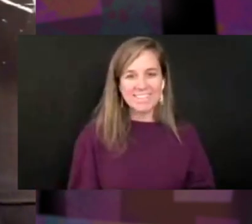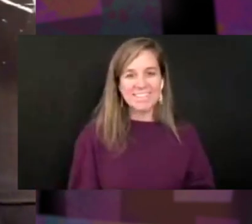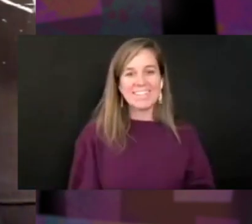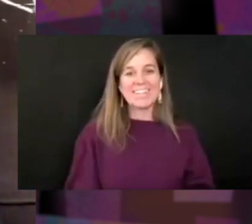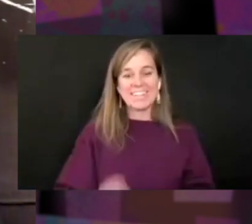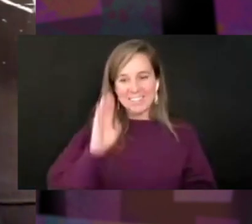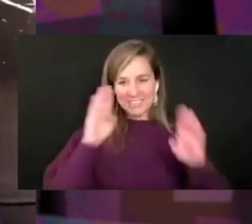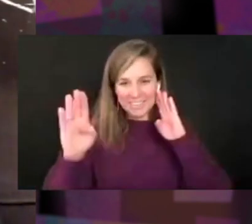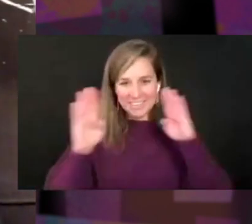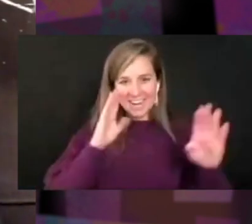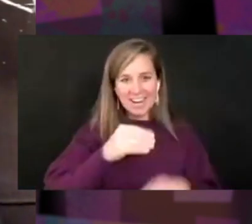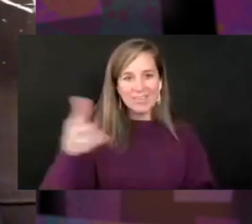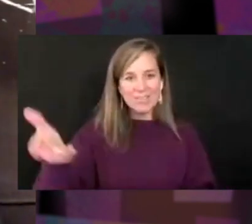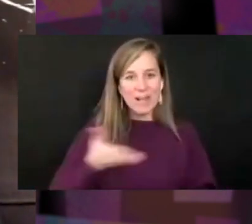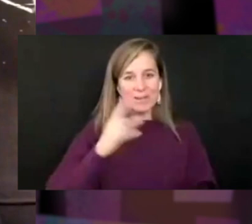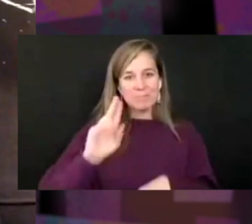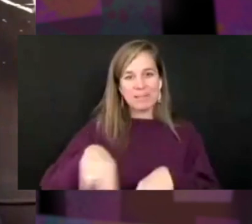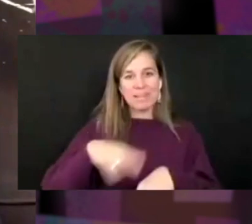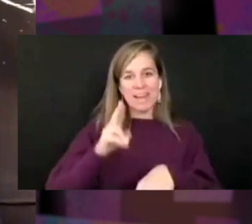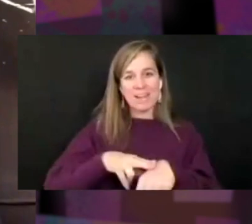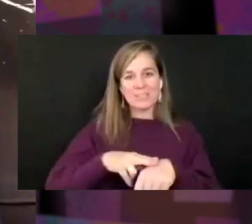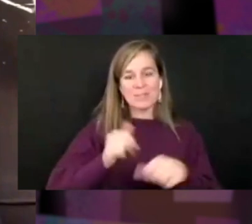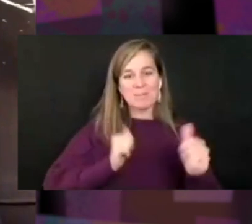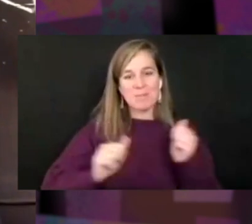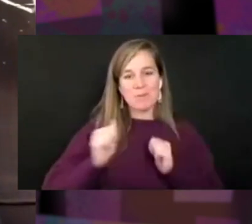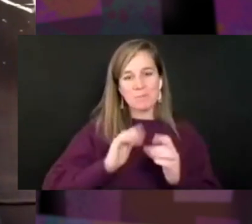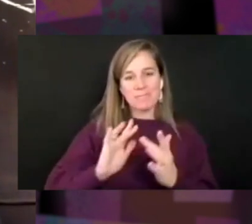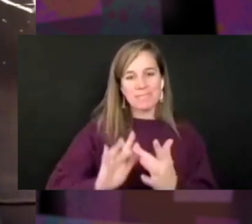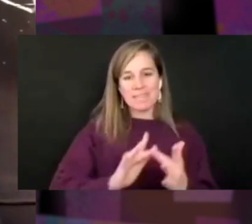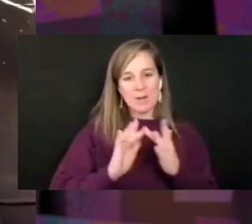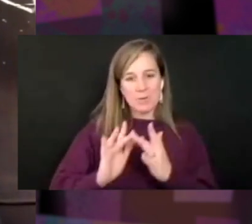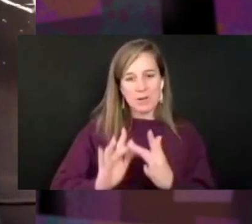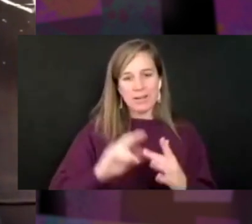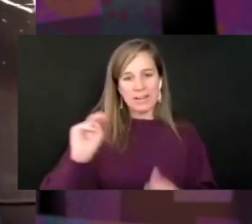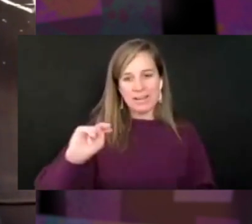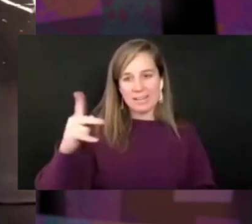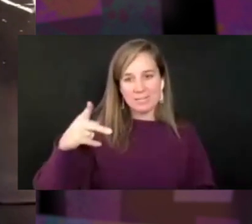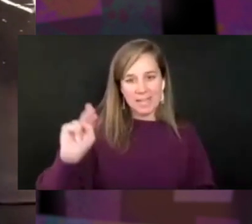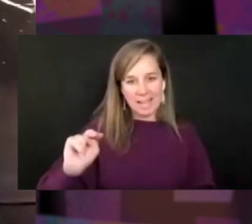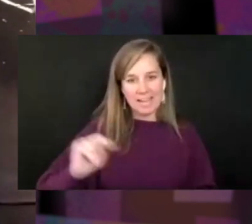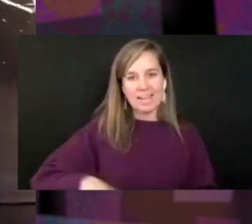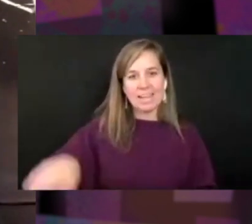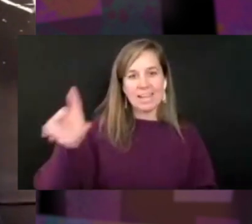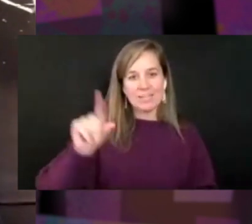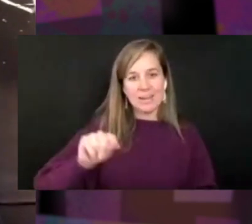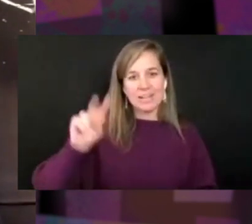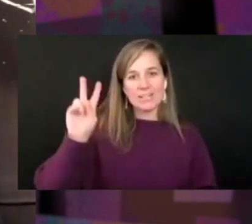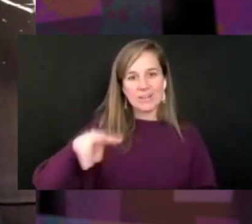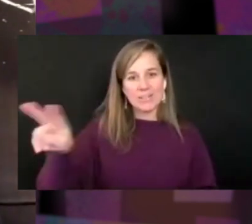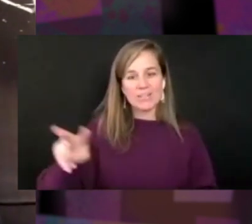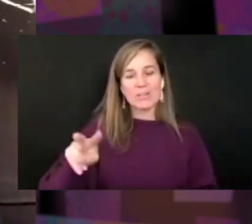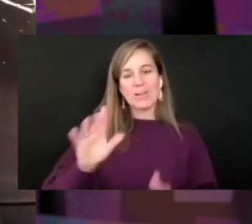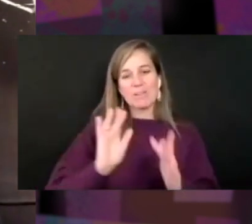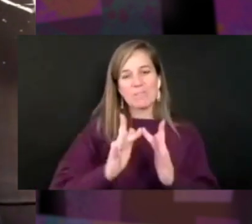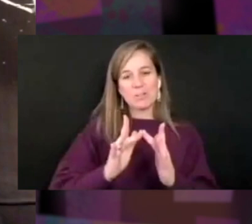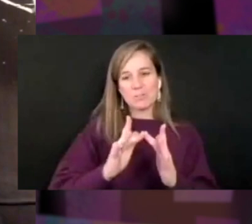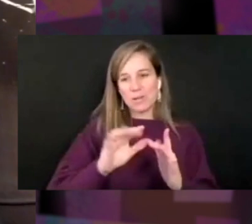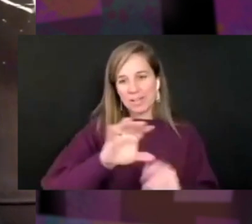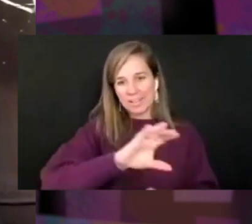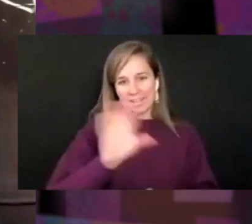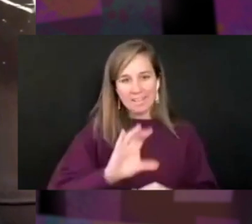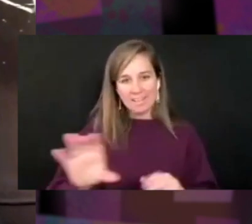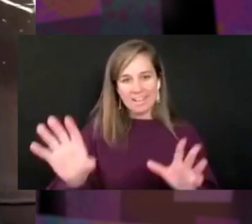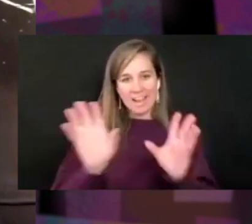greetings, and welcome to the National Performance Network's 2022 virtual conference. I'm Caitlin